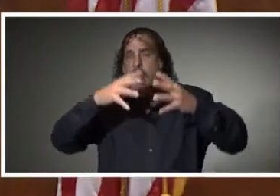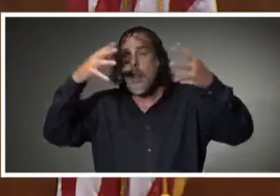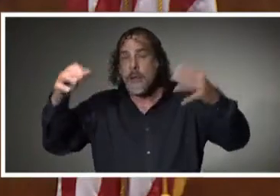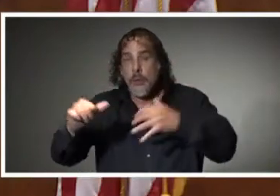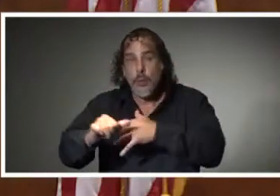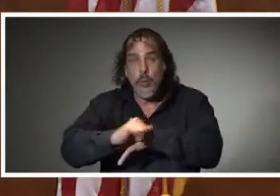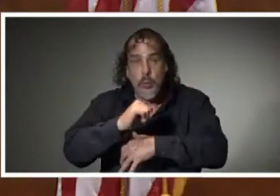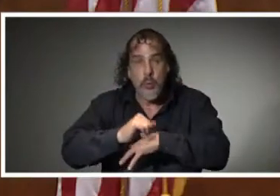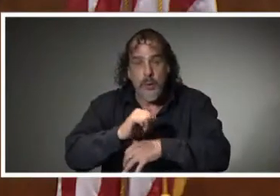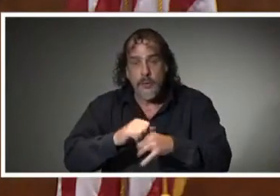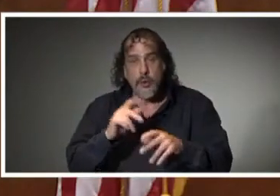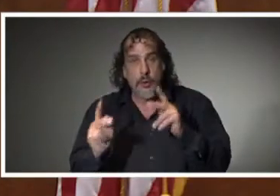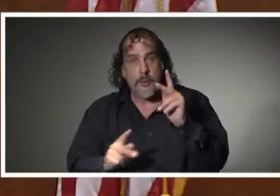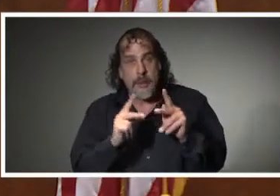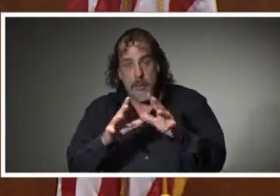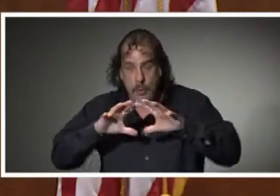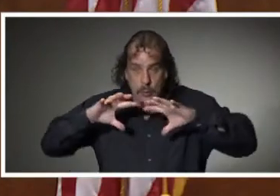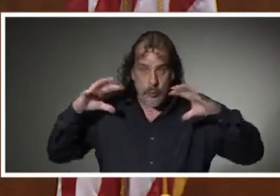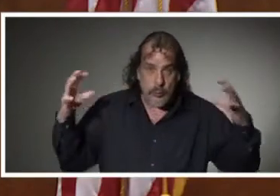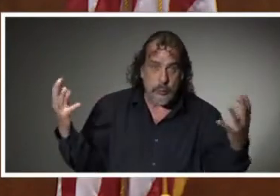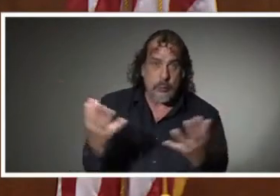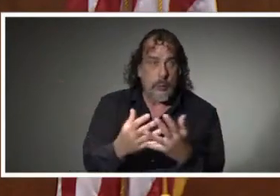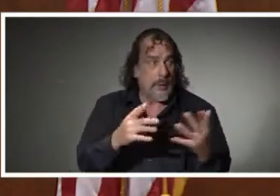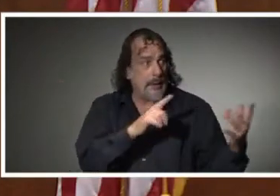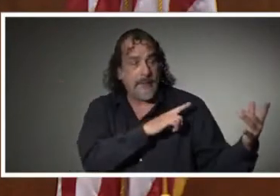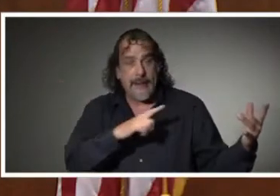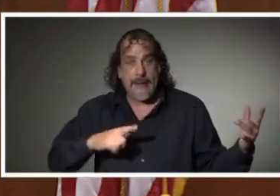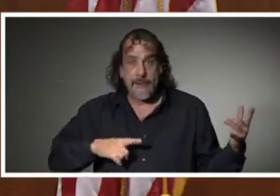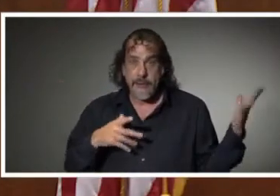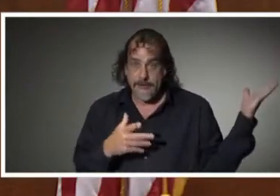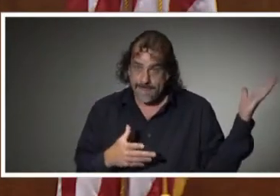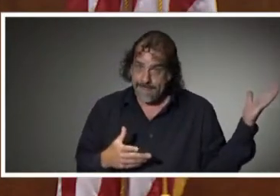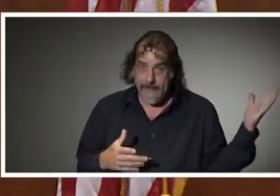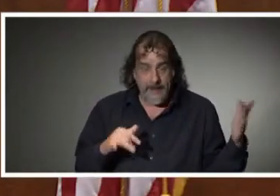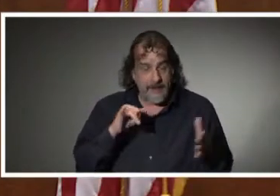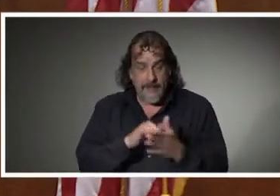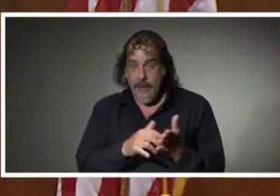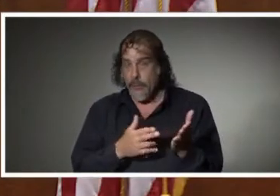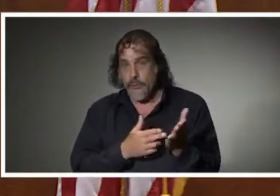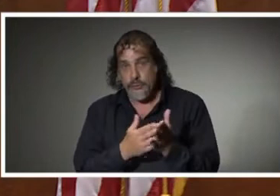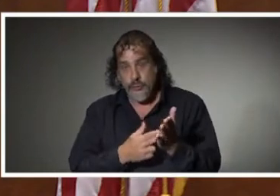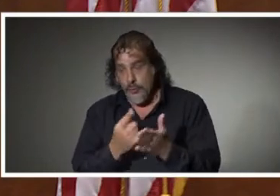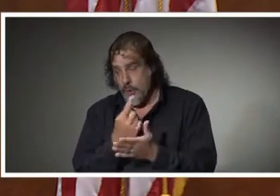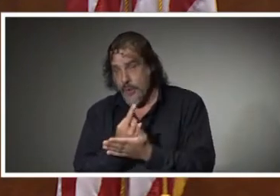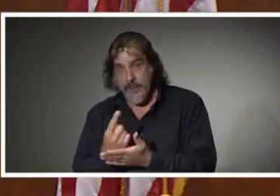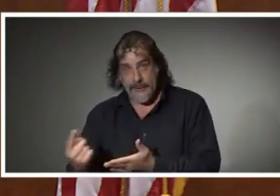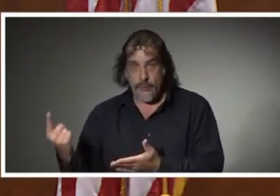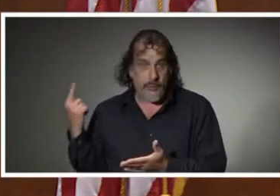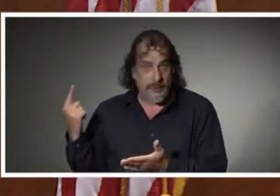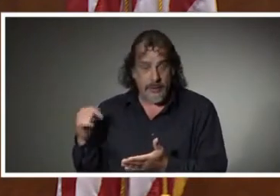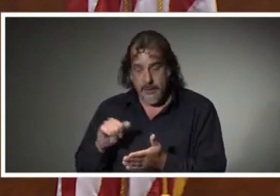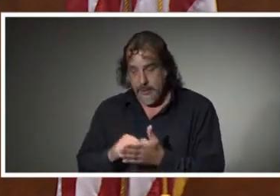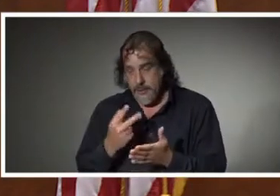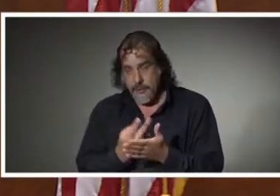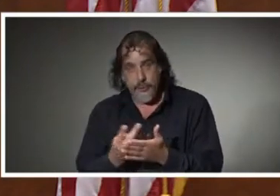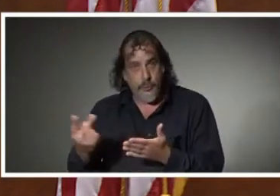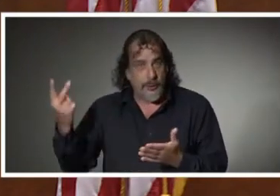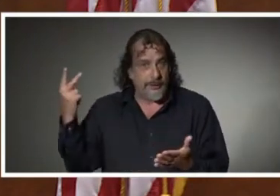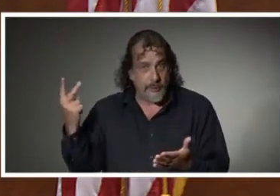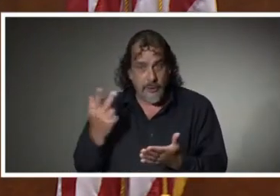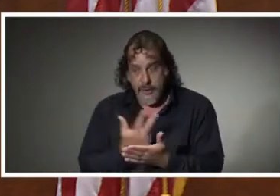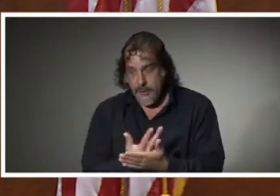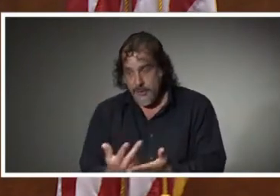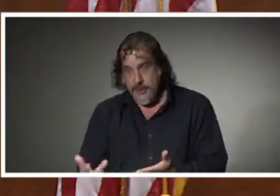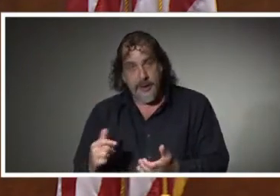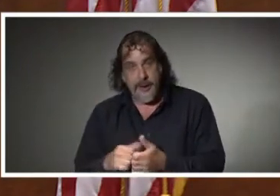risk to large numbers of people gathering in the state capitol. That was true last week. That was true the week before that, and